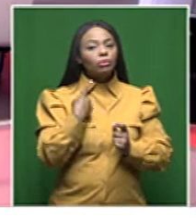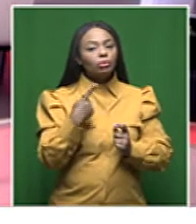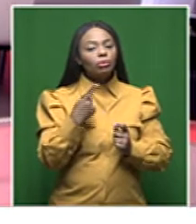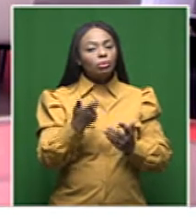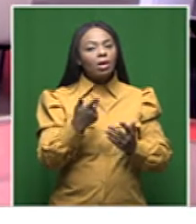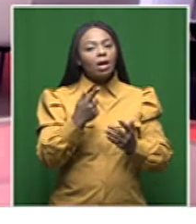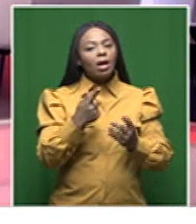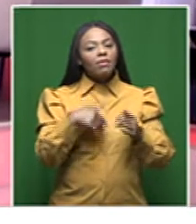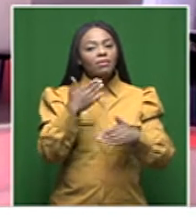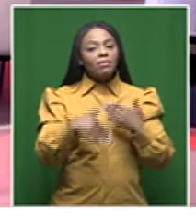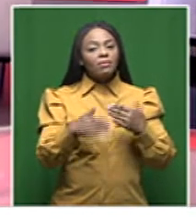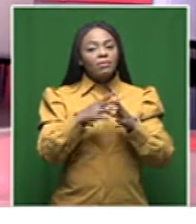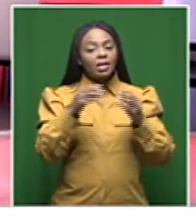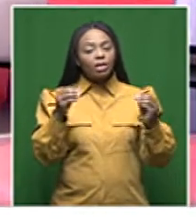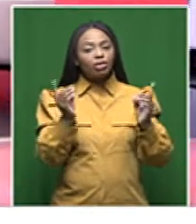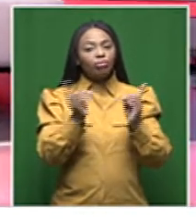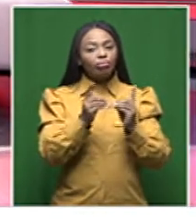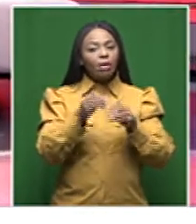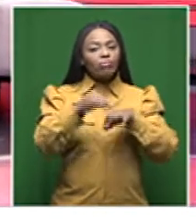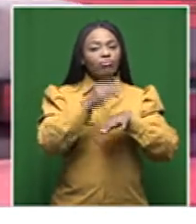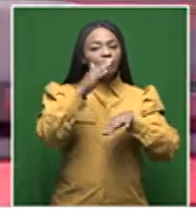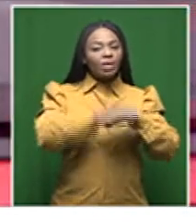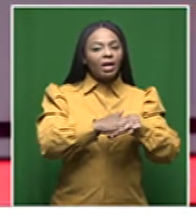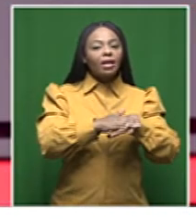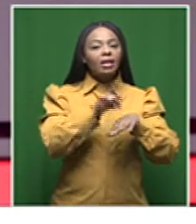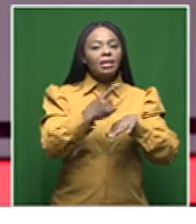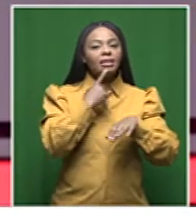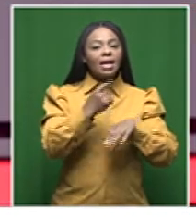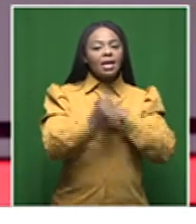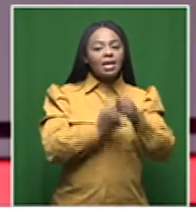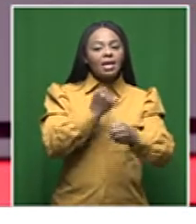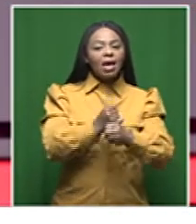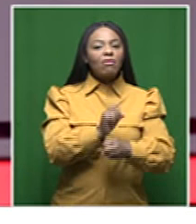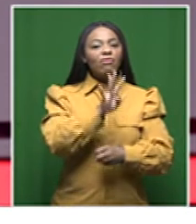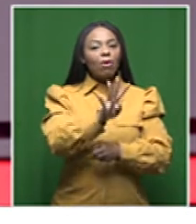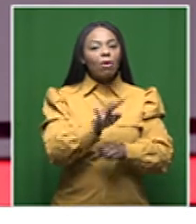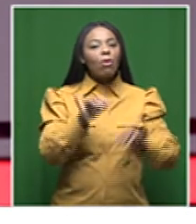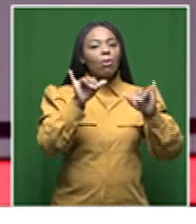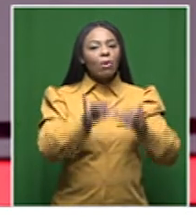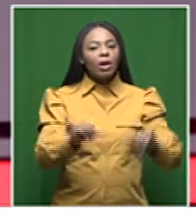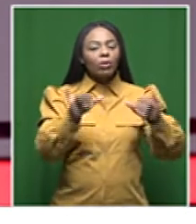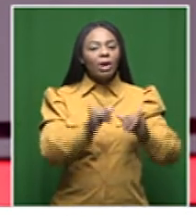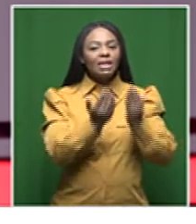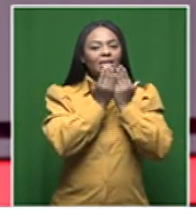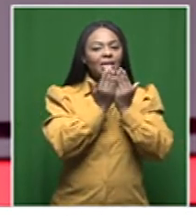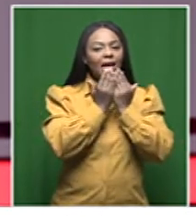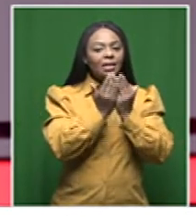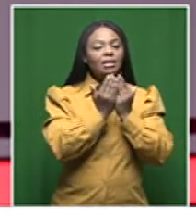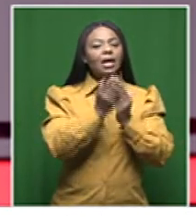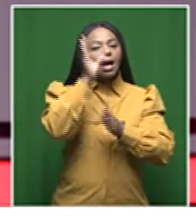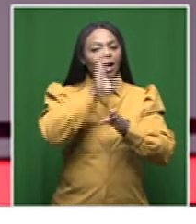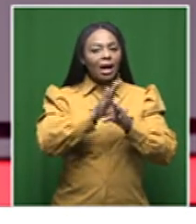vision. Our vision was to wait for 4 years or so to finish our studies, pursue our